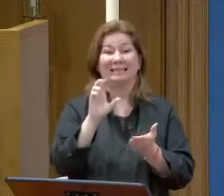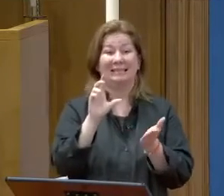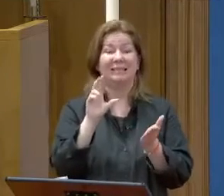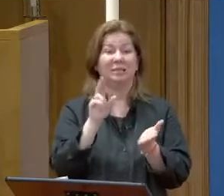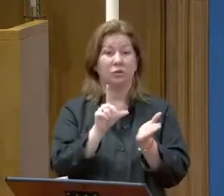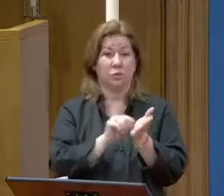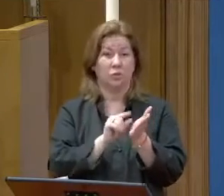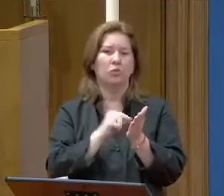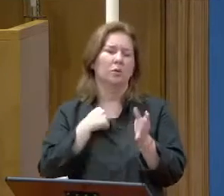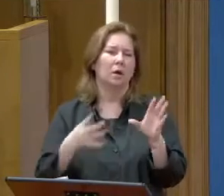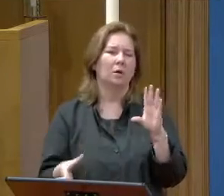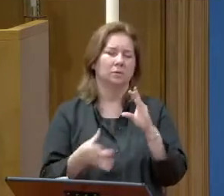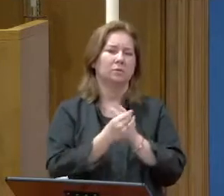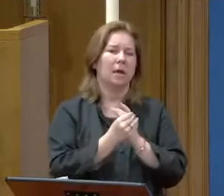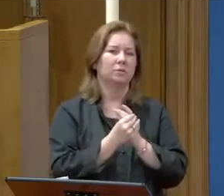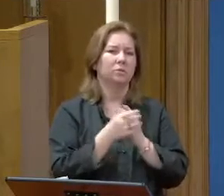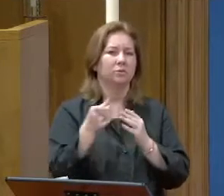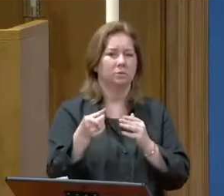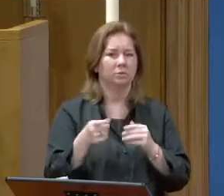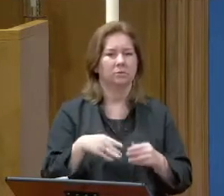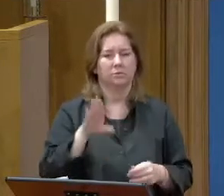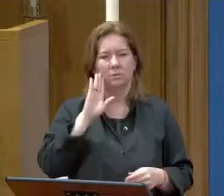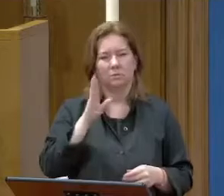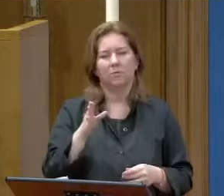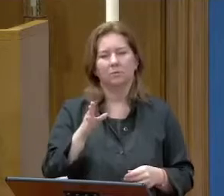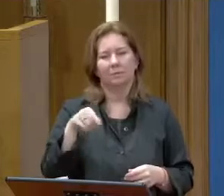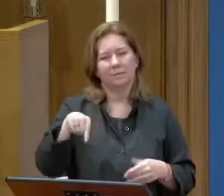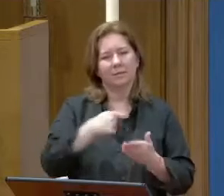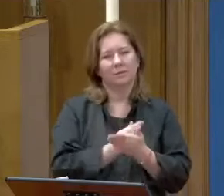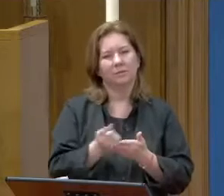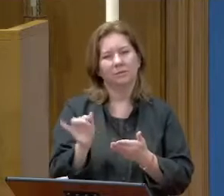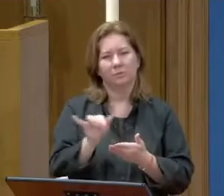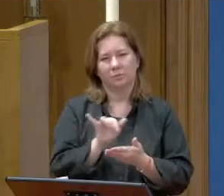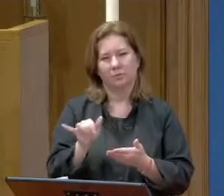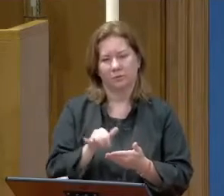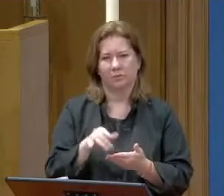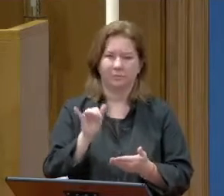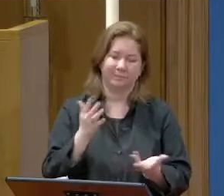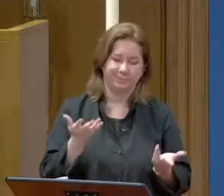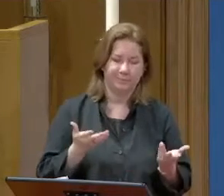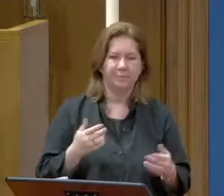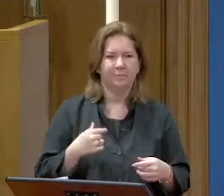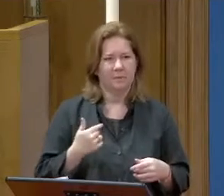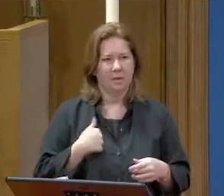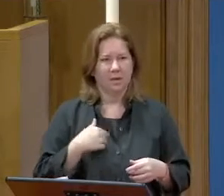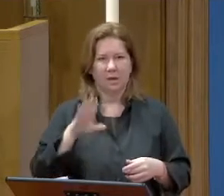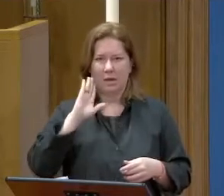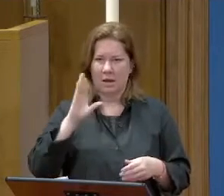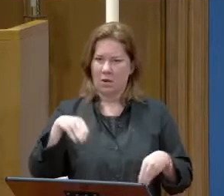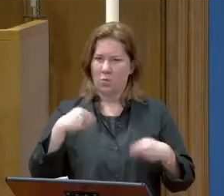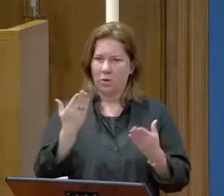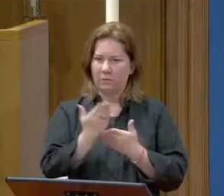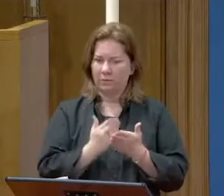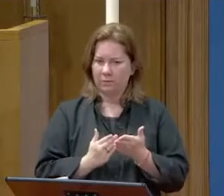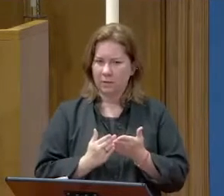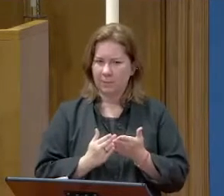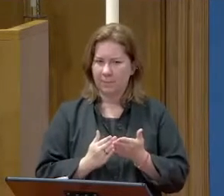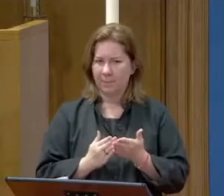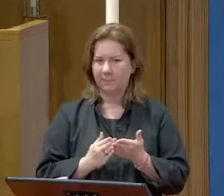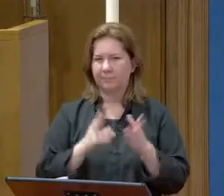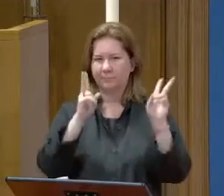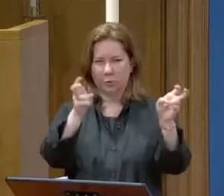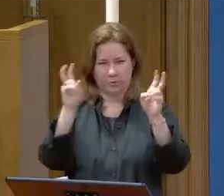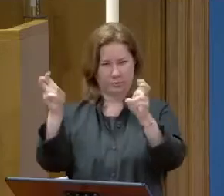be a little bit more in the coming e-newsletter this coming week. So that's how you'll get the whole letter. But I'm going to give you some portions of